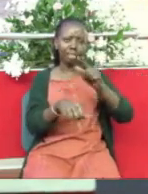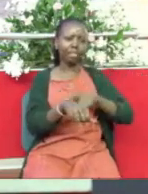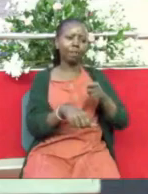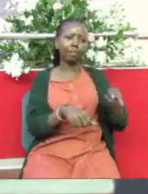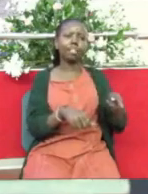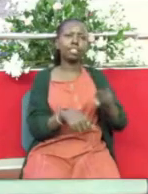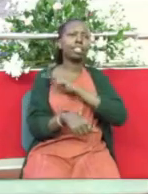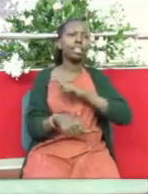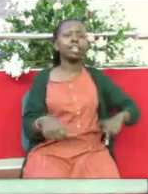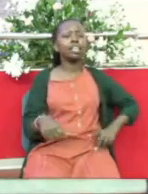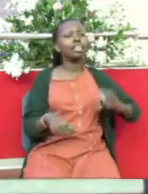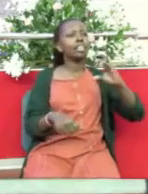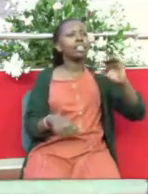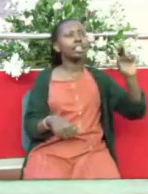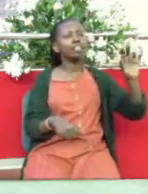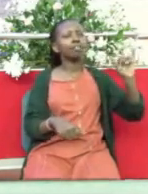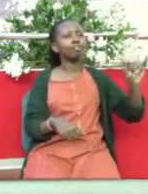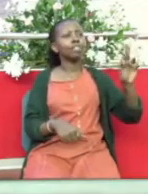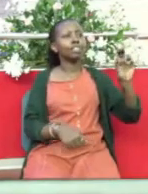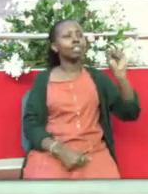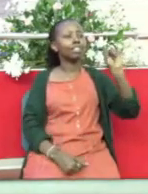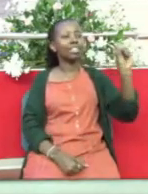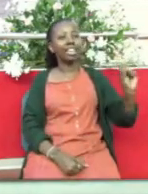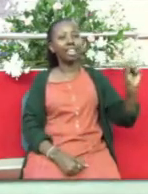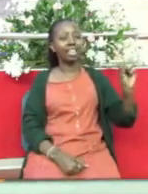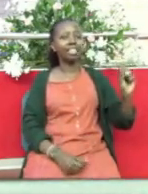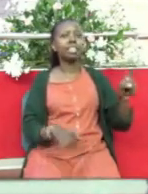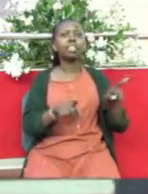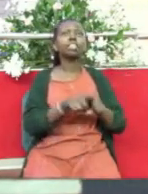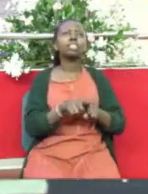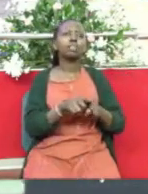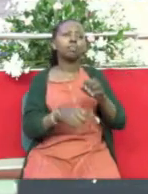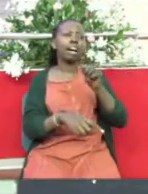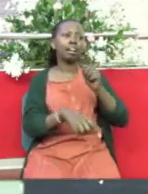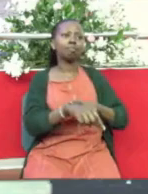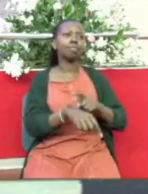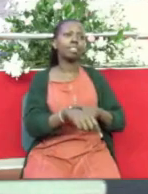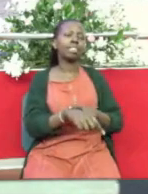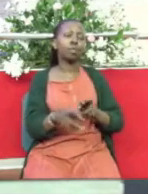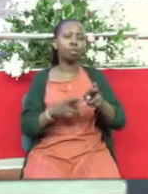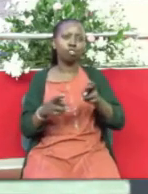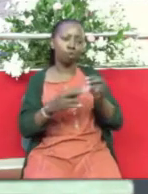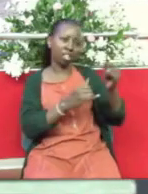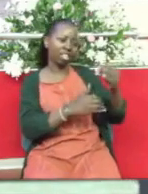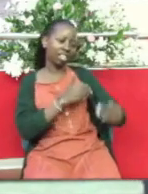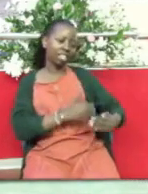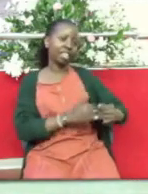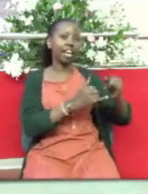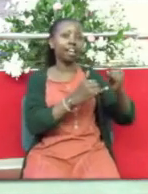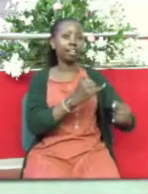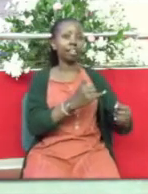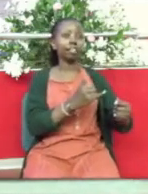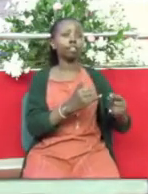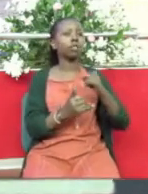Cyrus had already served his term and is out of office. Kumbuka mfalme Cyrus alikuwa ameshakamilisha hatamu yake na alikuwa ameondoka. And so